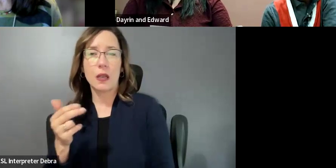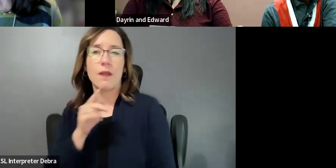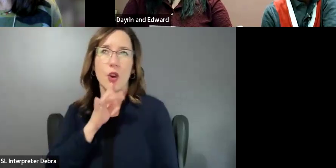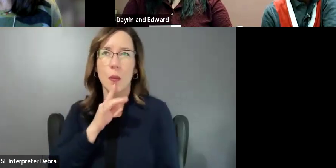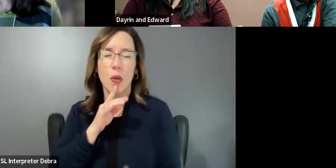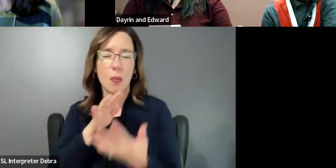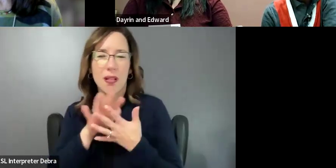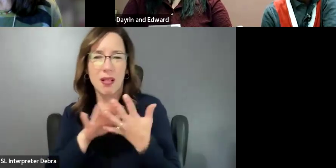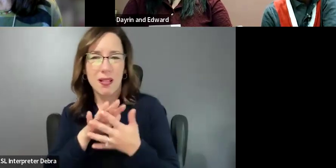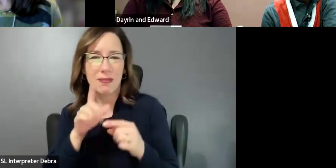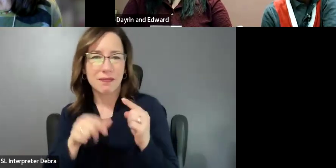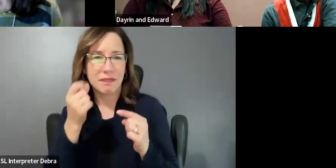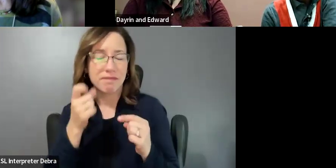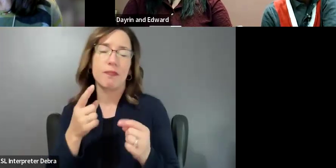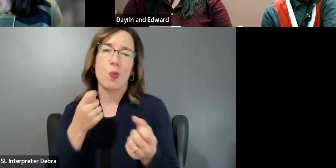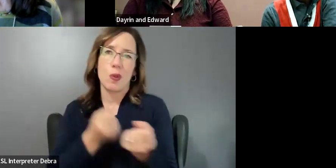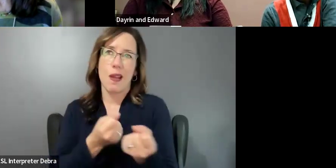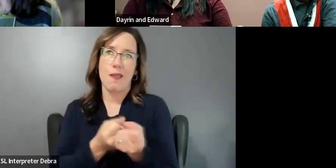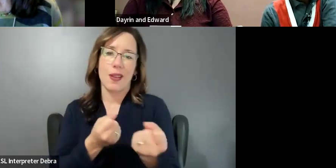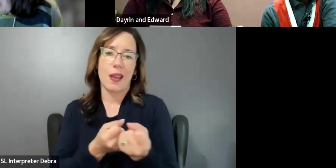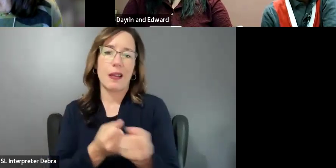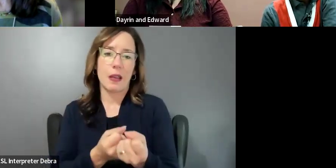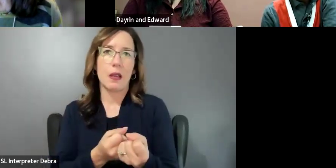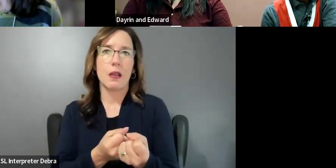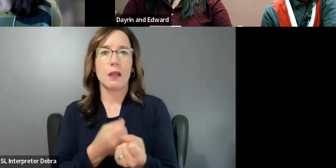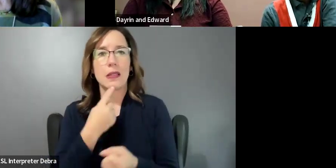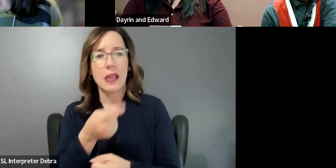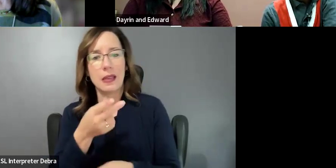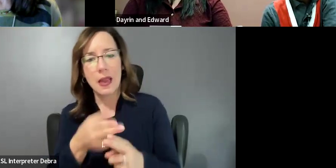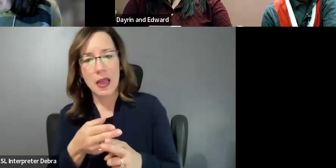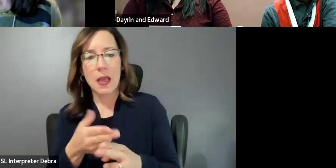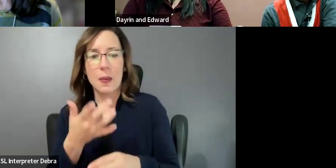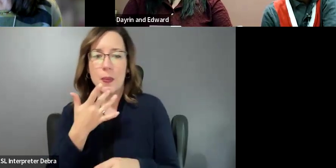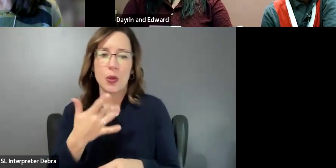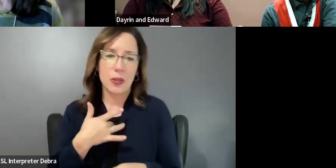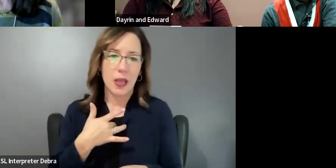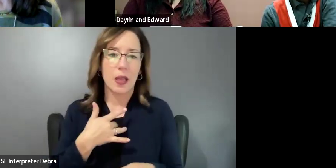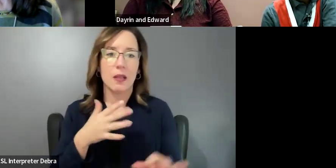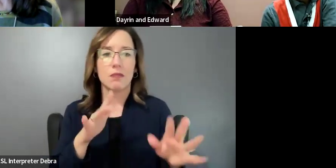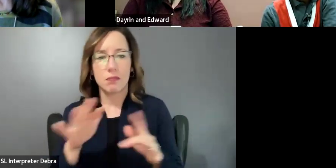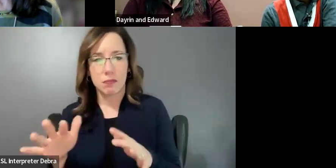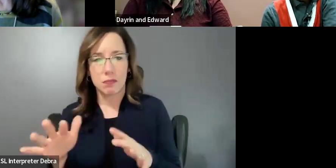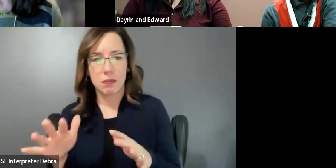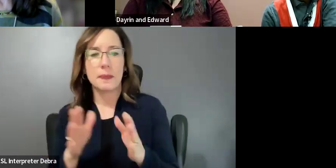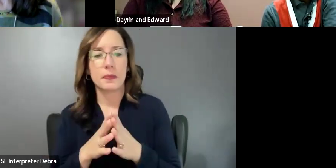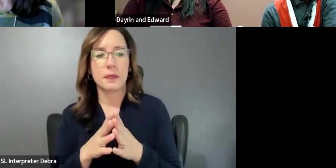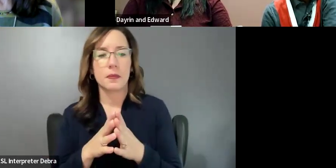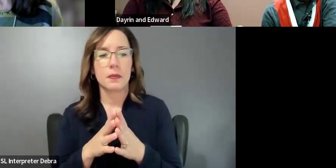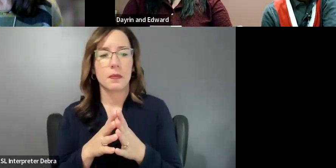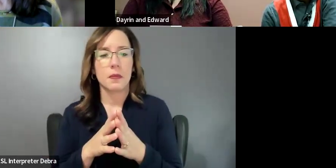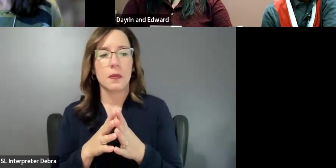And we've been working on advocating of him saying his name, his birth date, everything else. So I